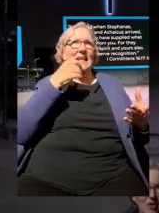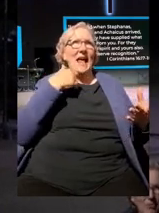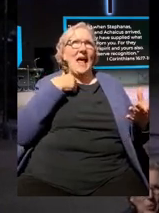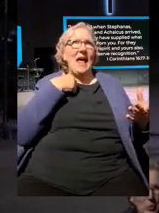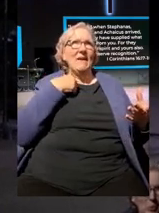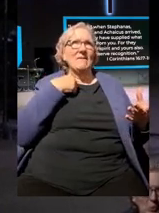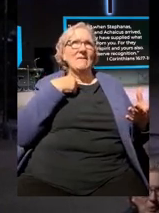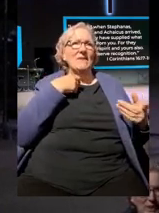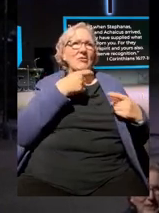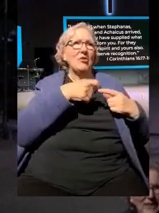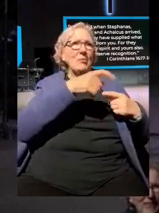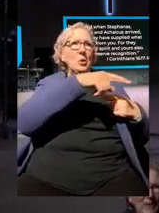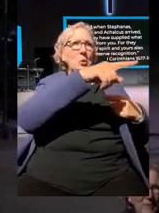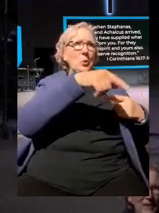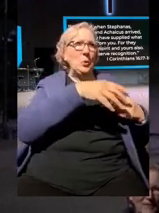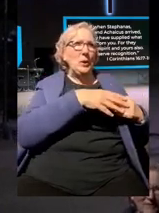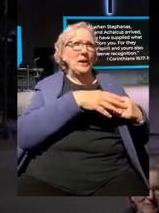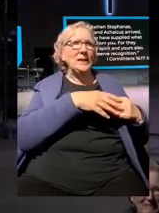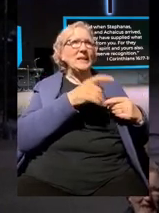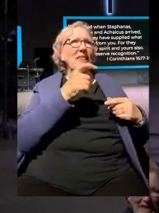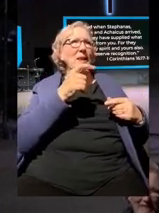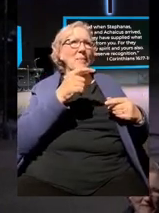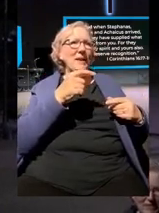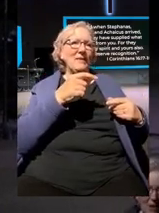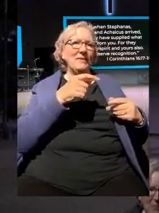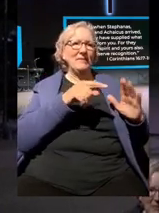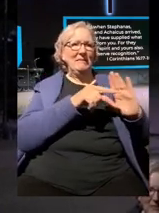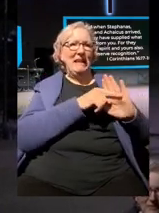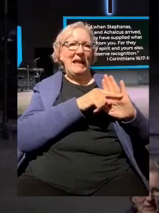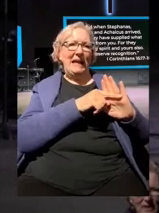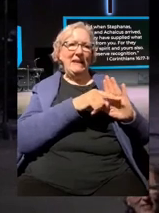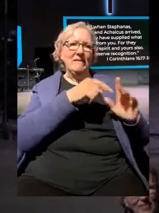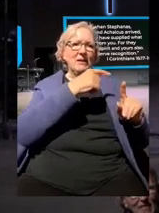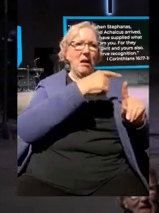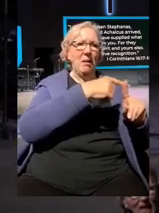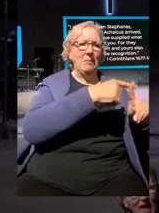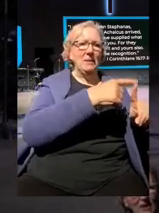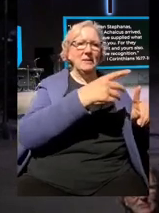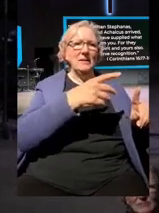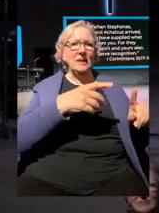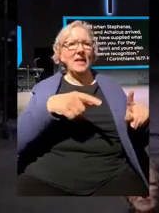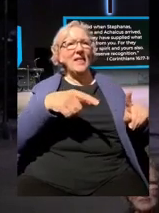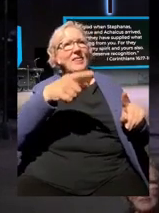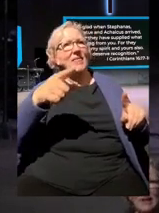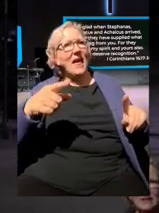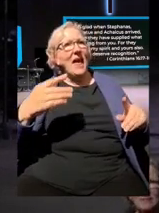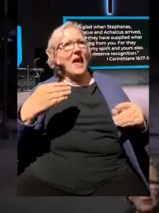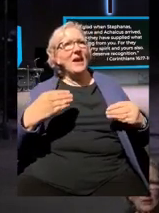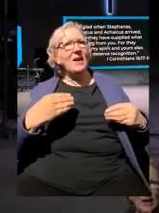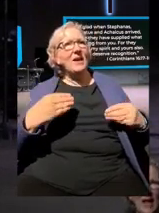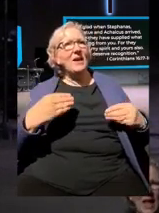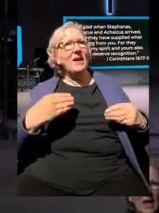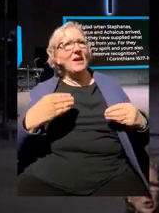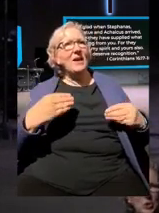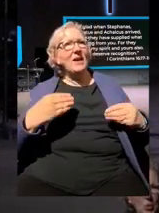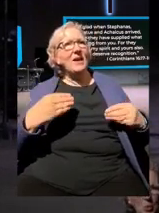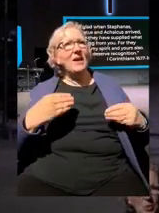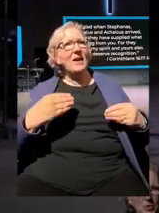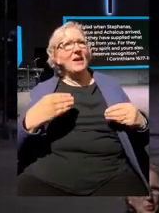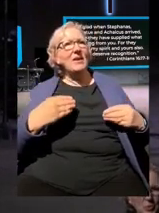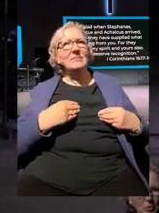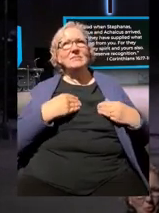yeah. But then he says, for they refreshed my spirit and yours also. Such men